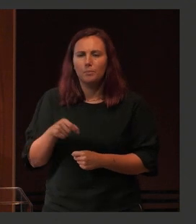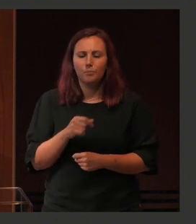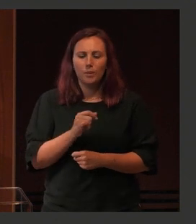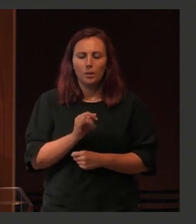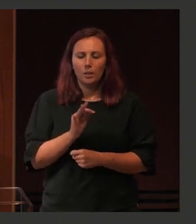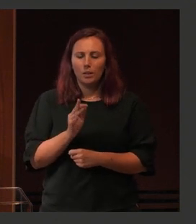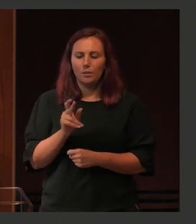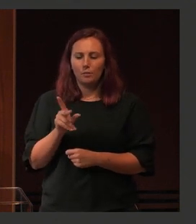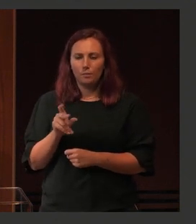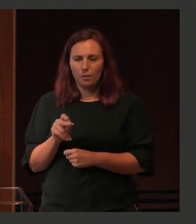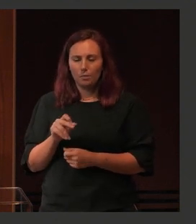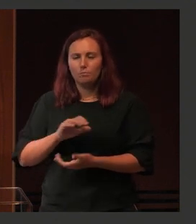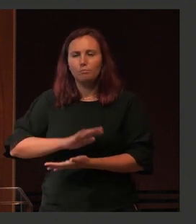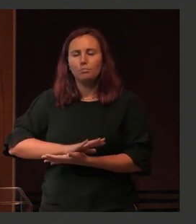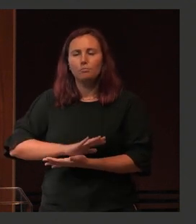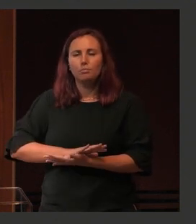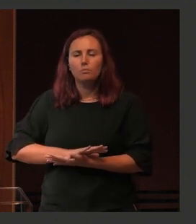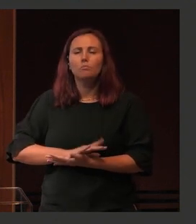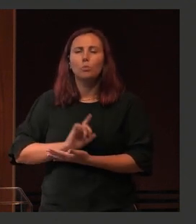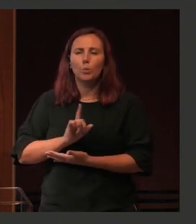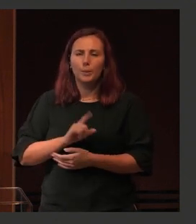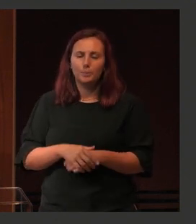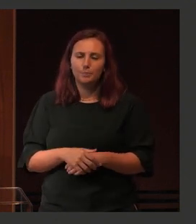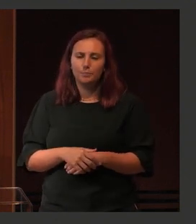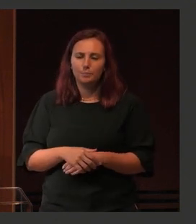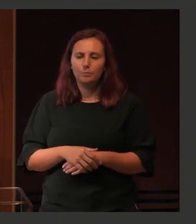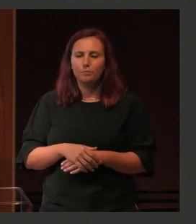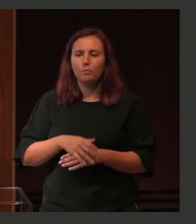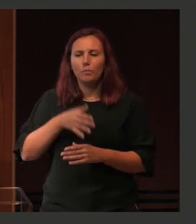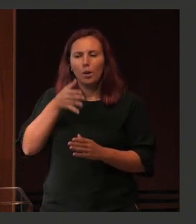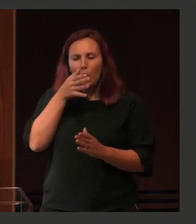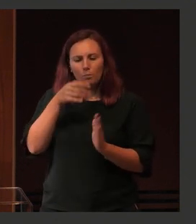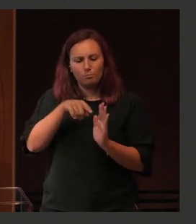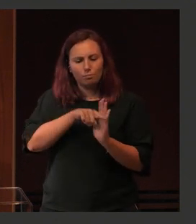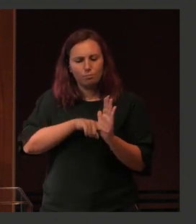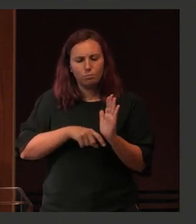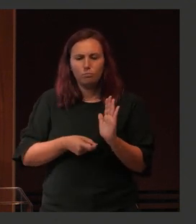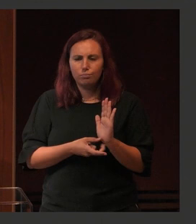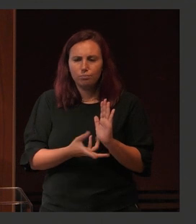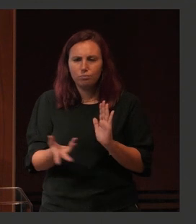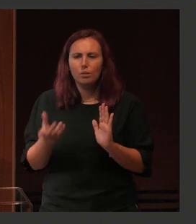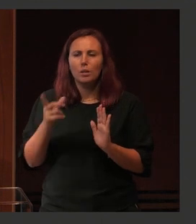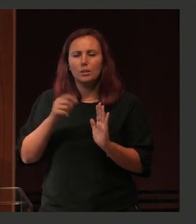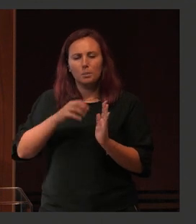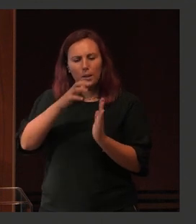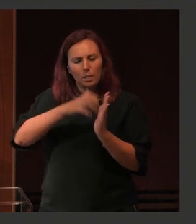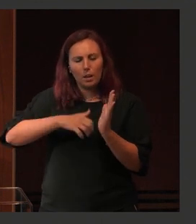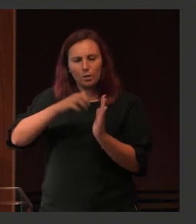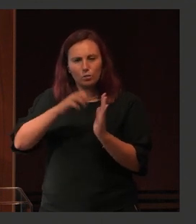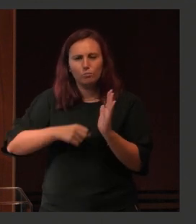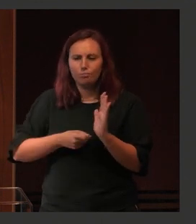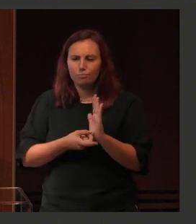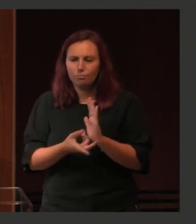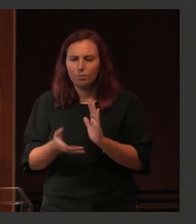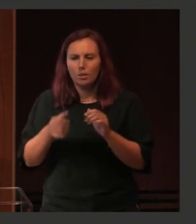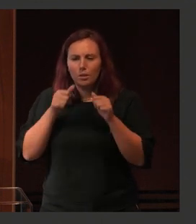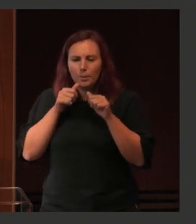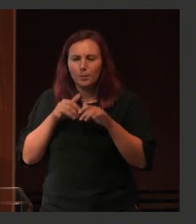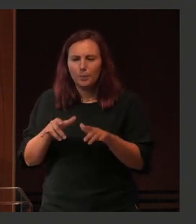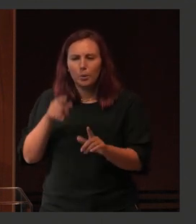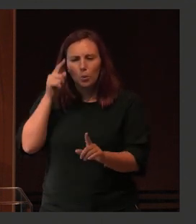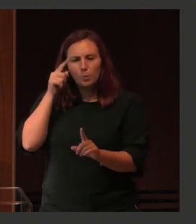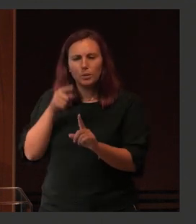published several guidelines and several manifestos on school libraries. And I want to cite the IFLA school